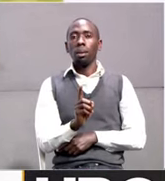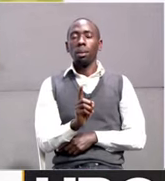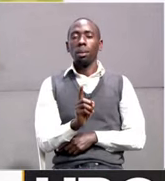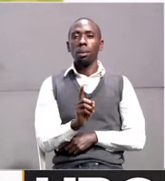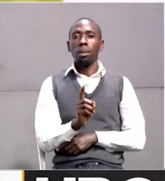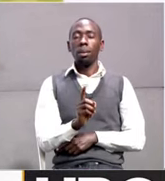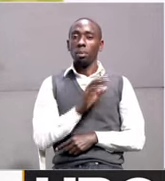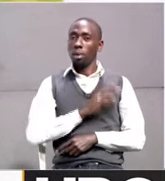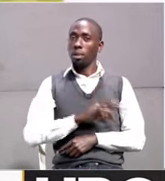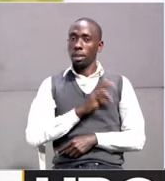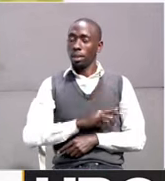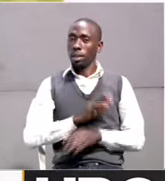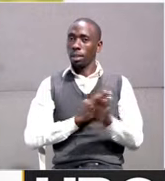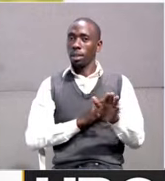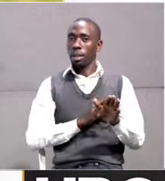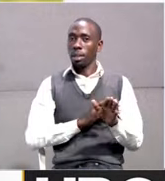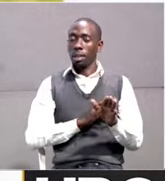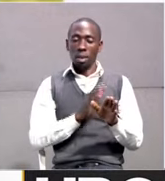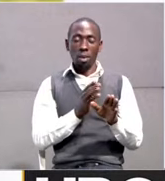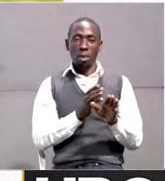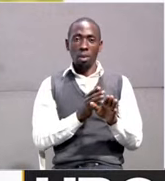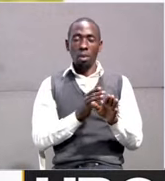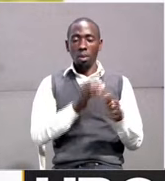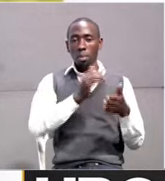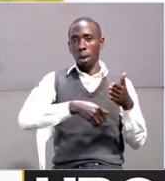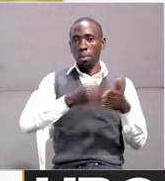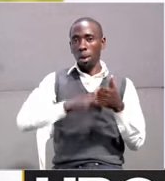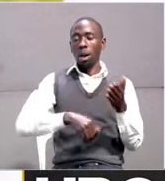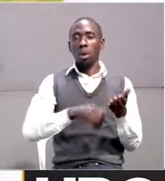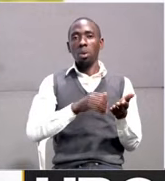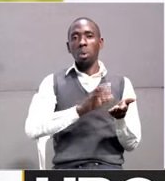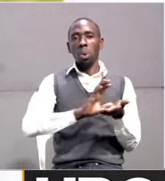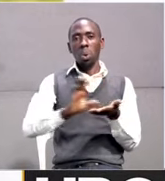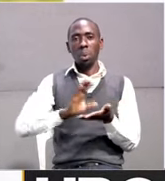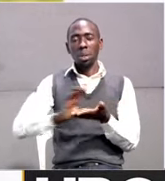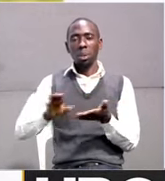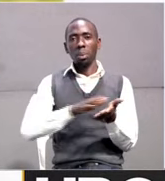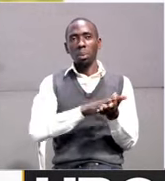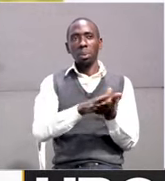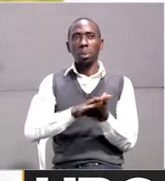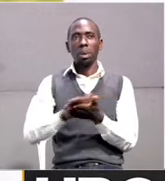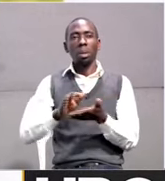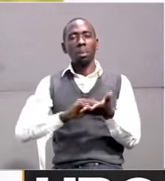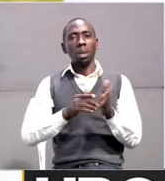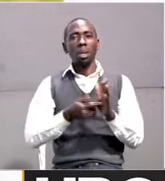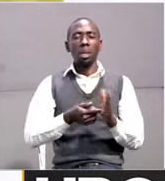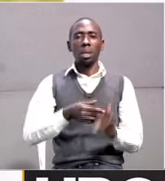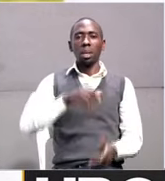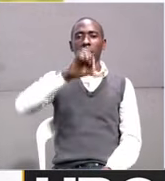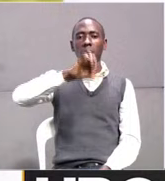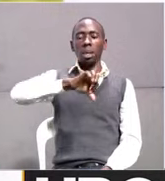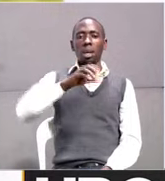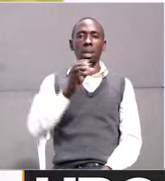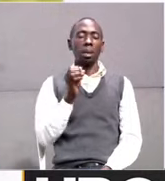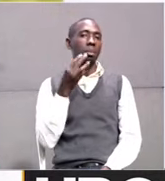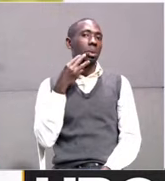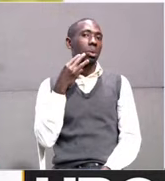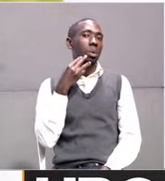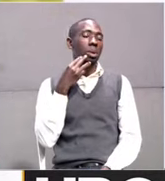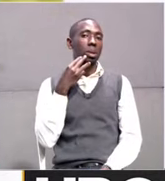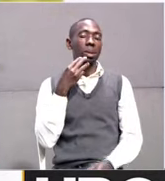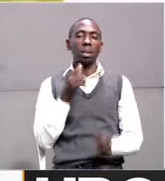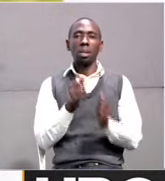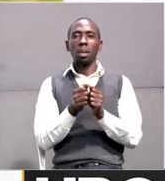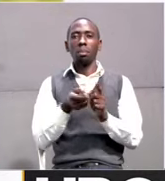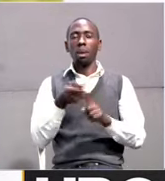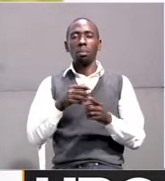profit after removing the cost, which means 90 million 10 months, 100 and